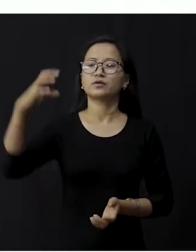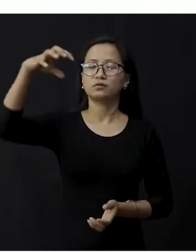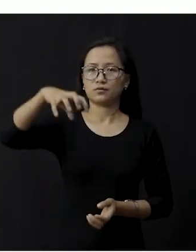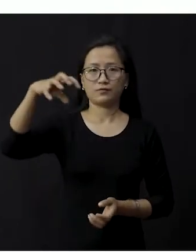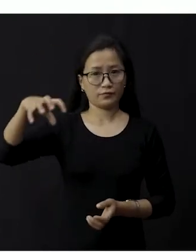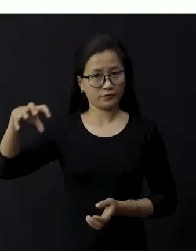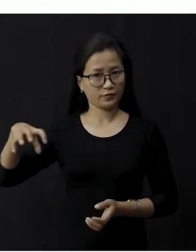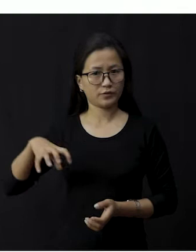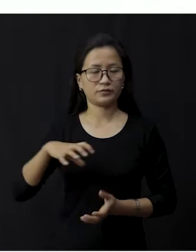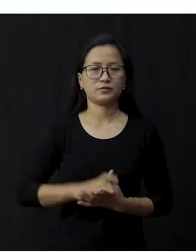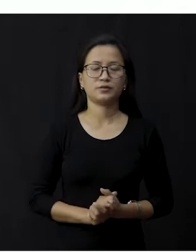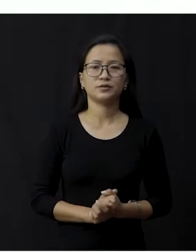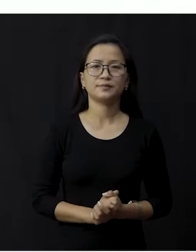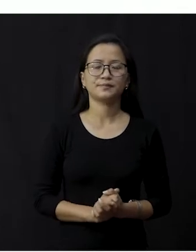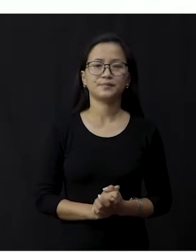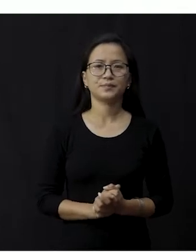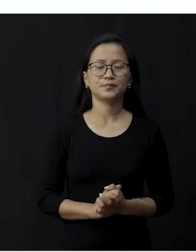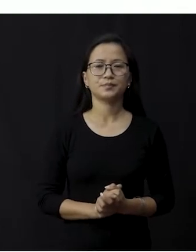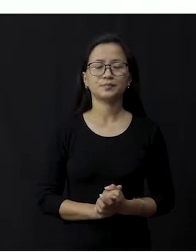name of our country?